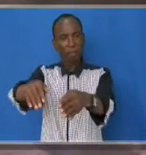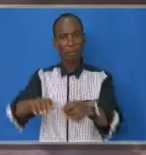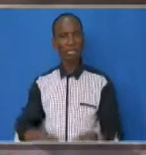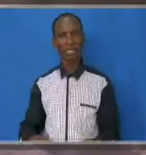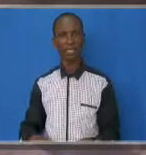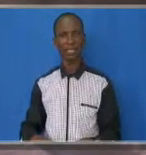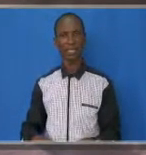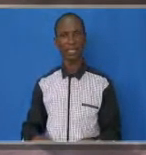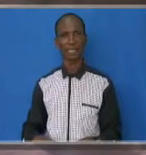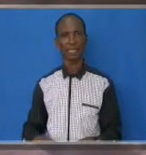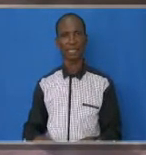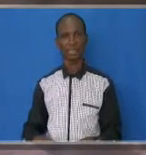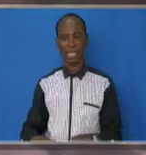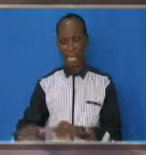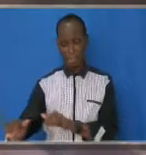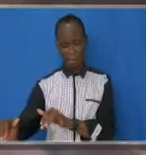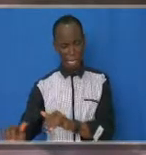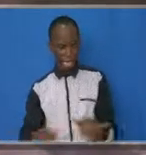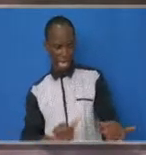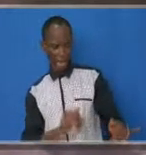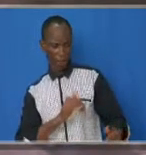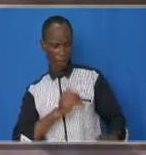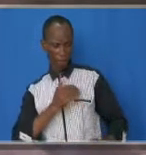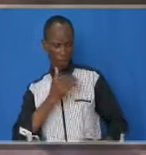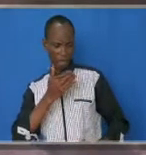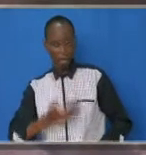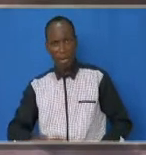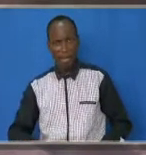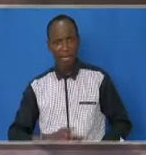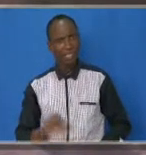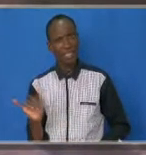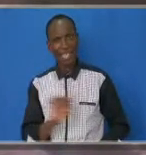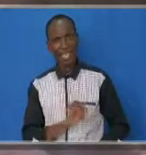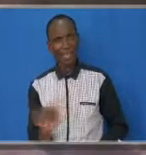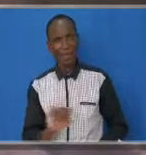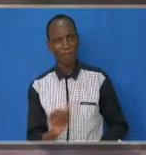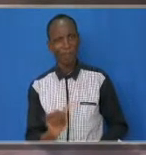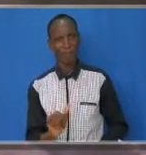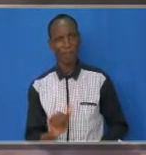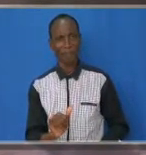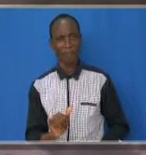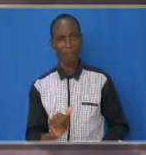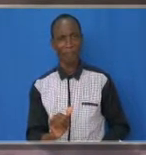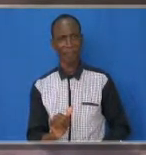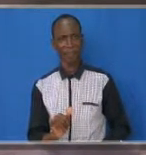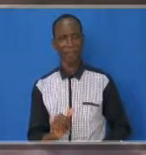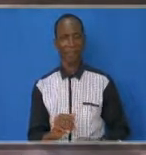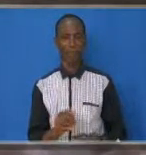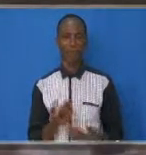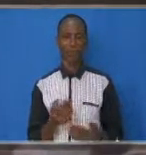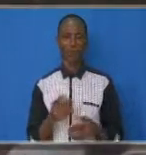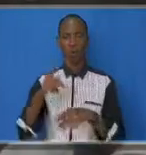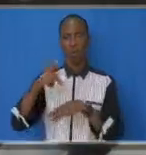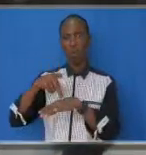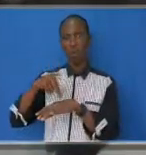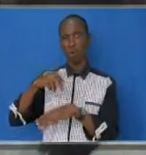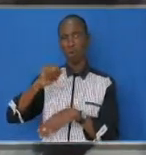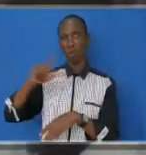nim Nyankopɔn tenene na wɔhwehwɛ sɛ wɔde wɔn ankasa wɔn tenene si wɔn ti ɔsɛ na wɔn mmerɛ wɔn ho